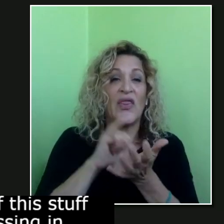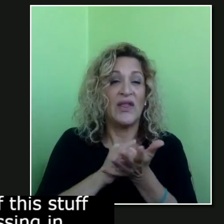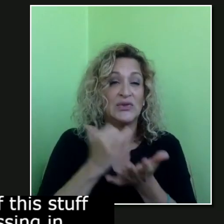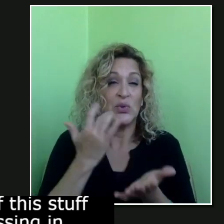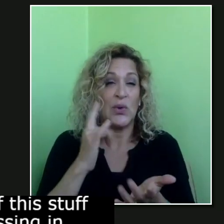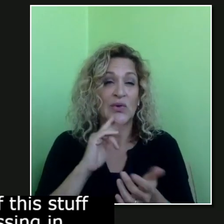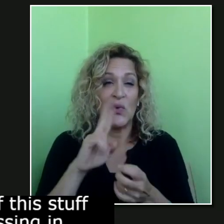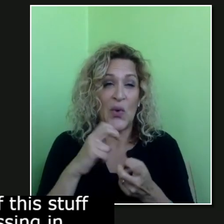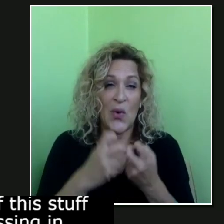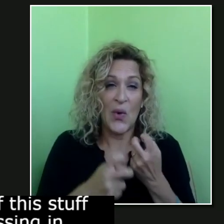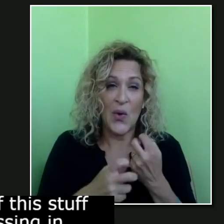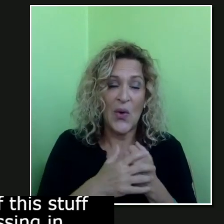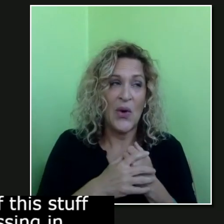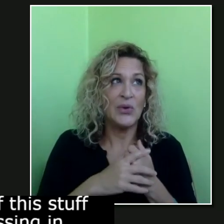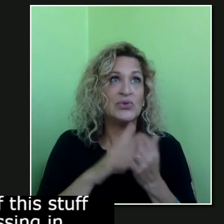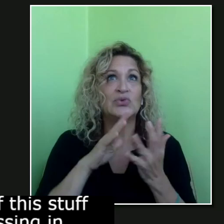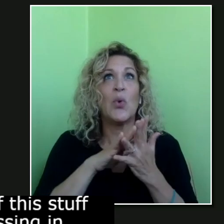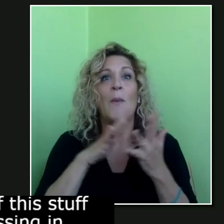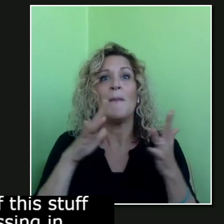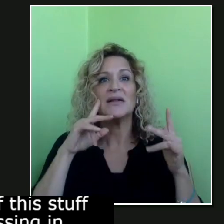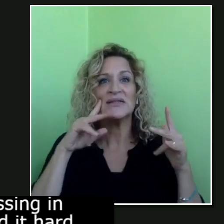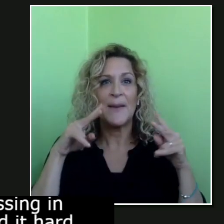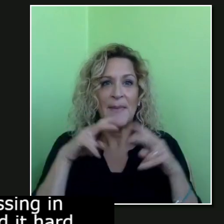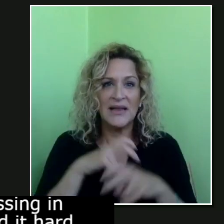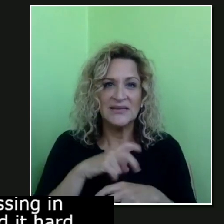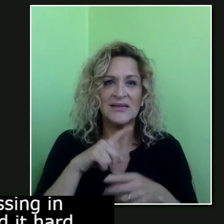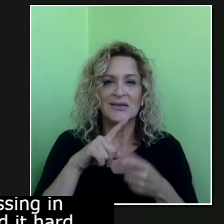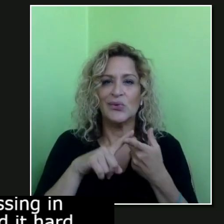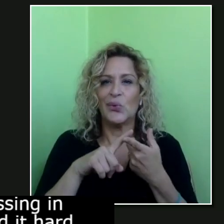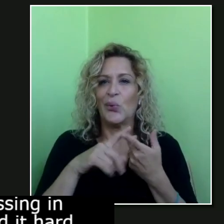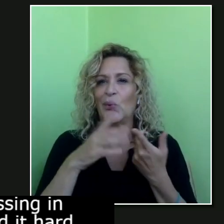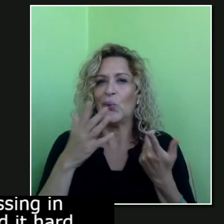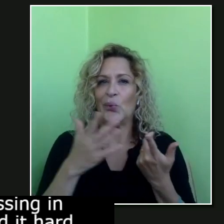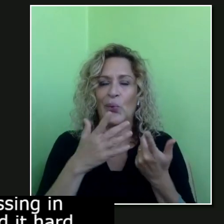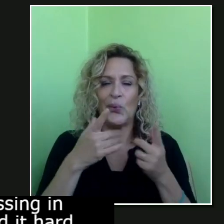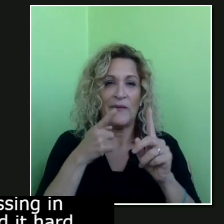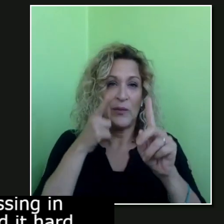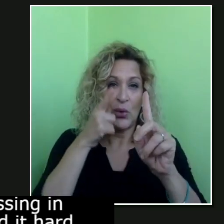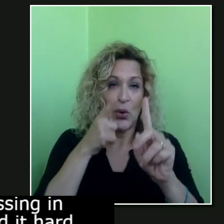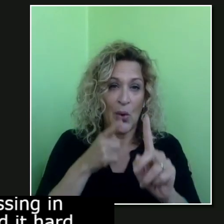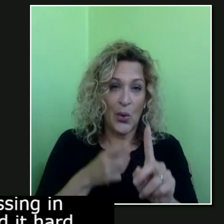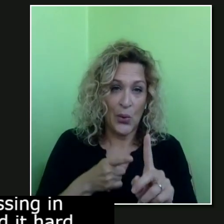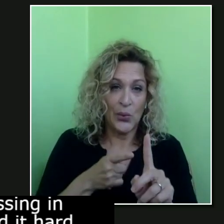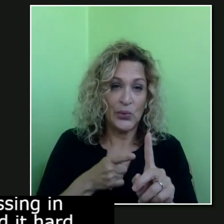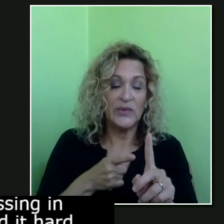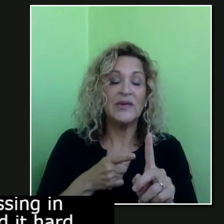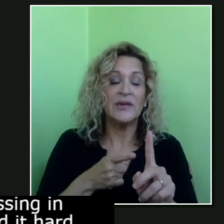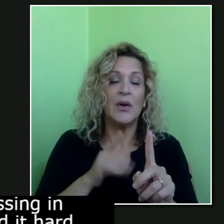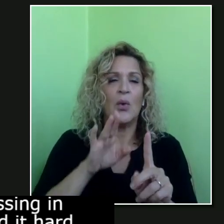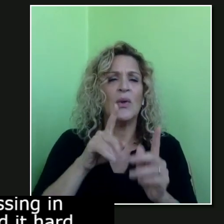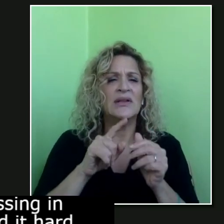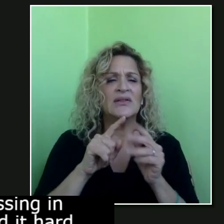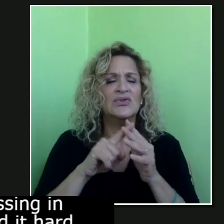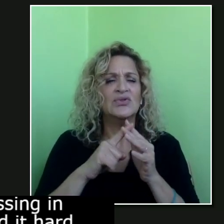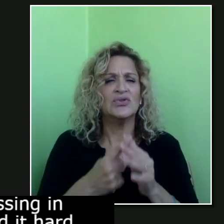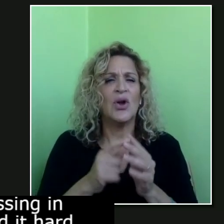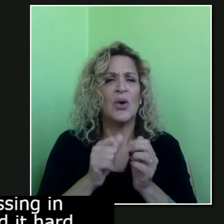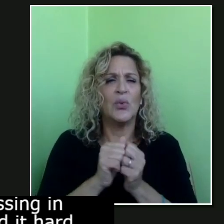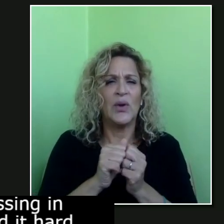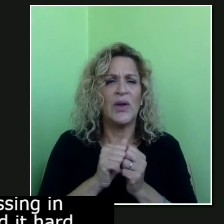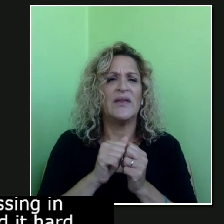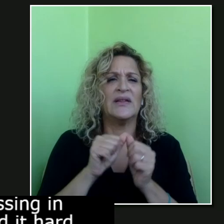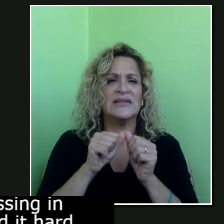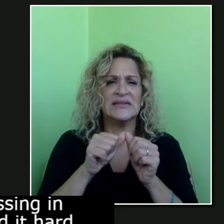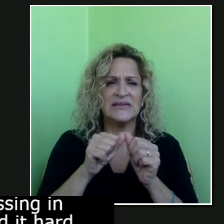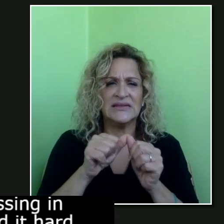much complexity in going from the goals, and let's start with sustainable development goals. They'll do